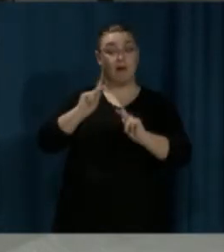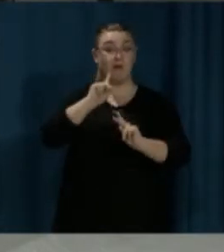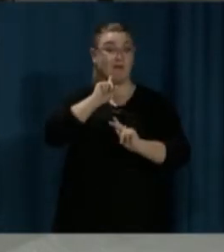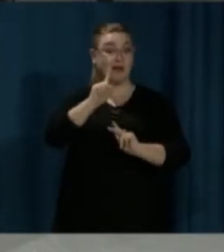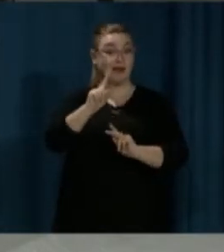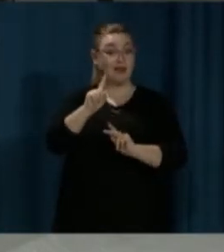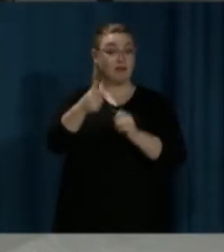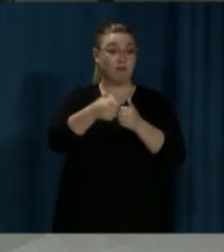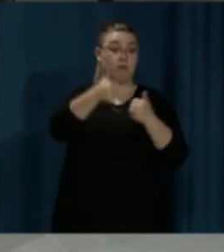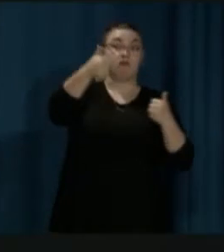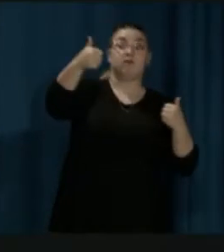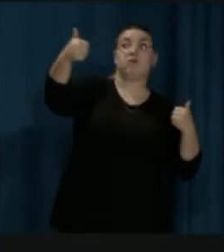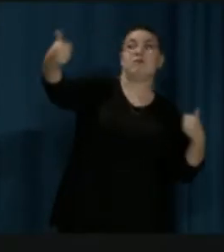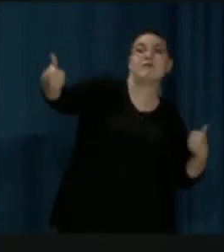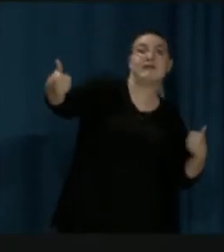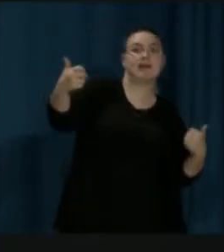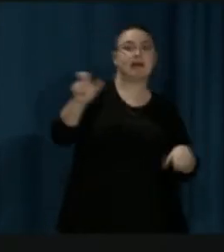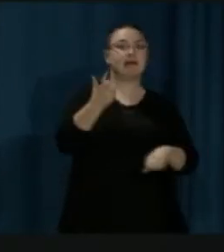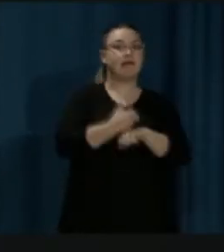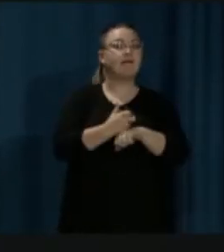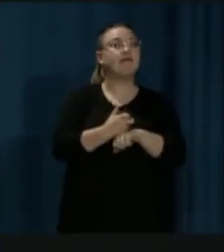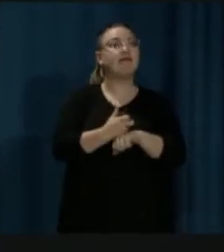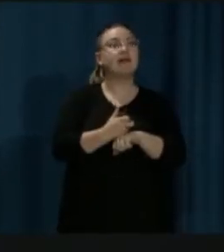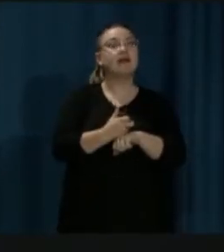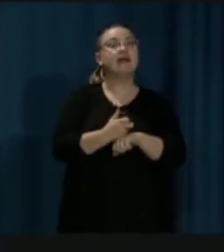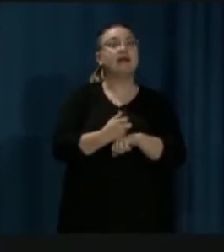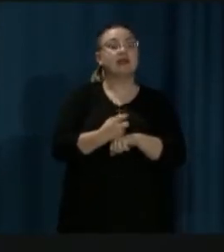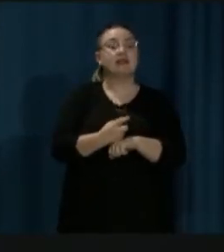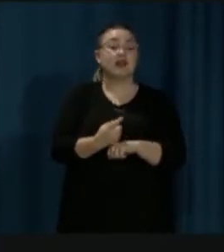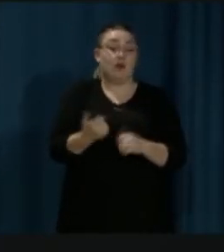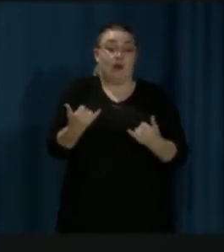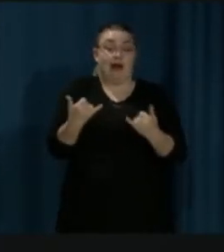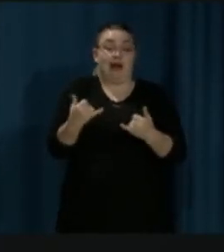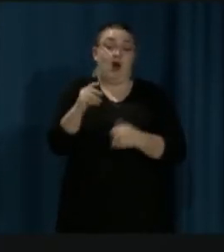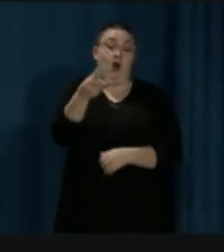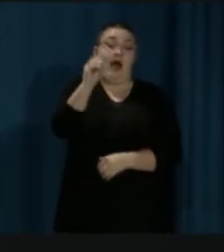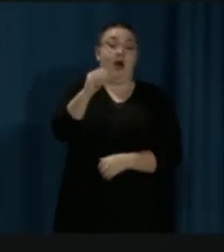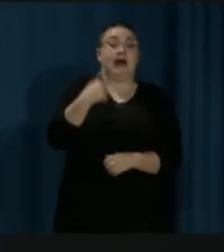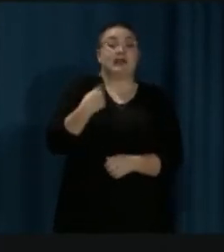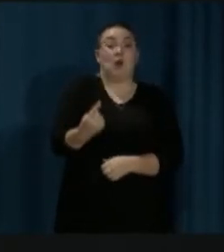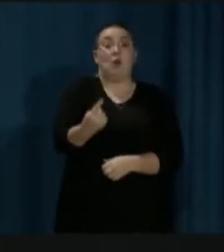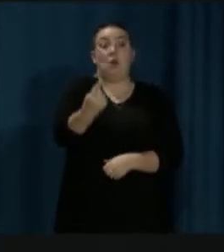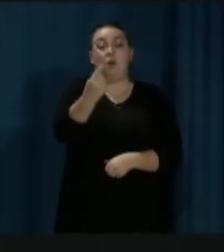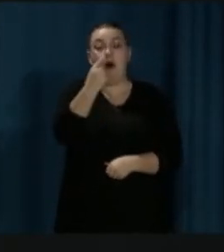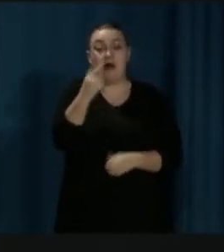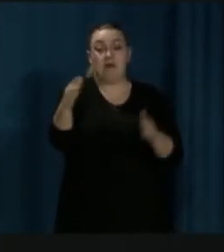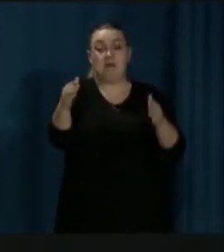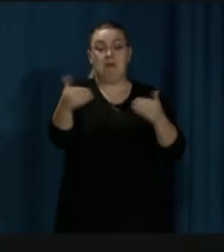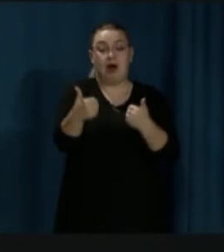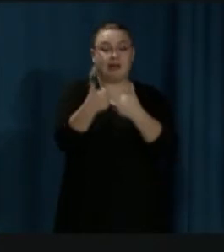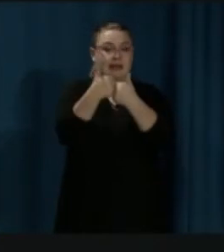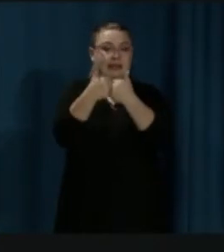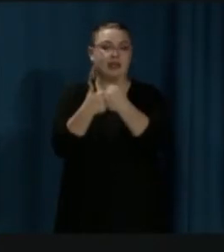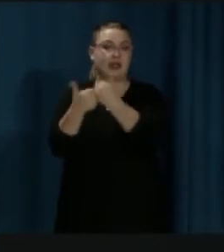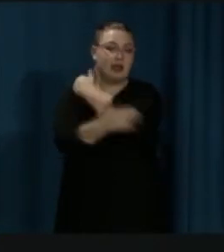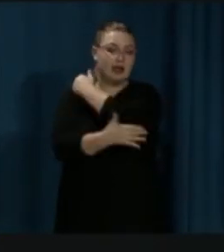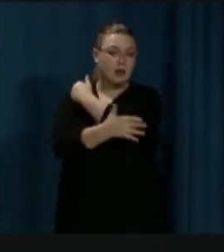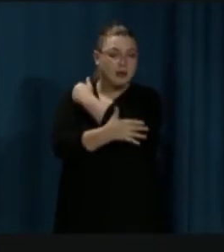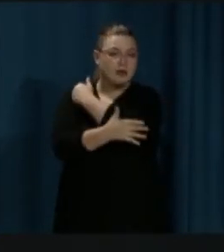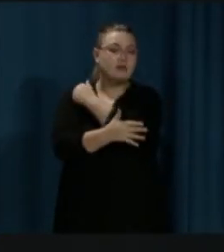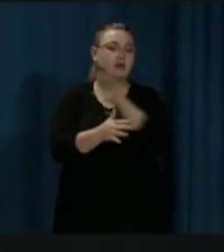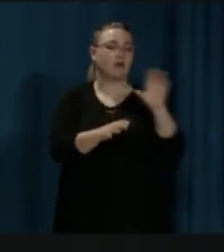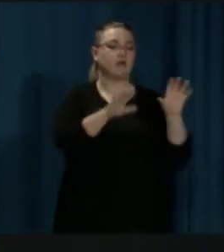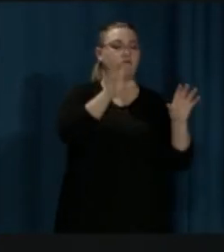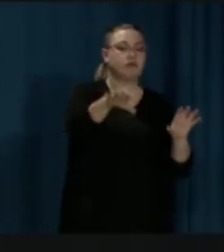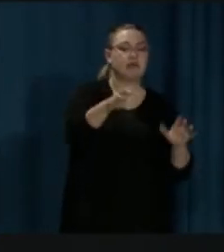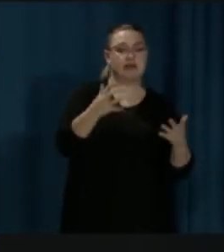drop boxes. Yes. But in Ohio, just one per county. Just one per county and one early voting site per county, whereas other states have multiple